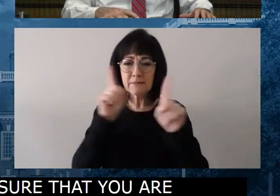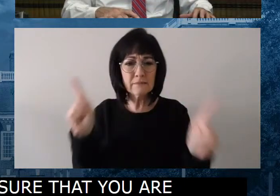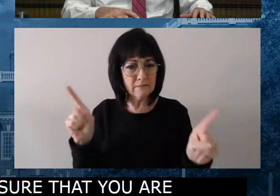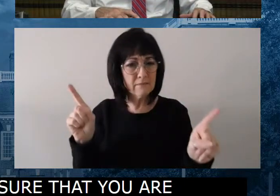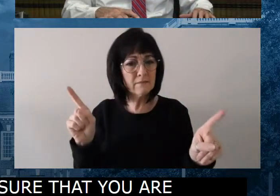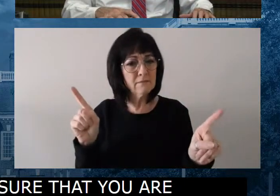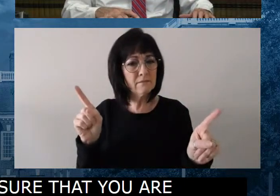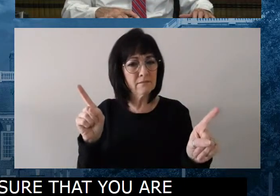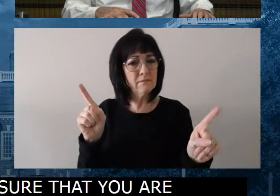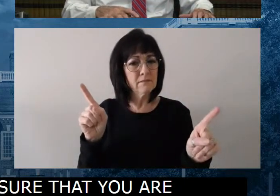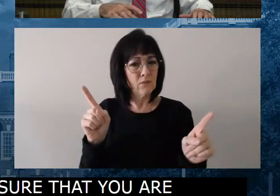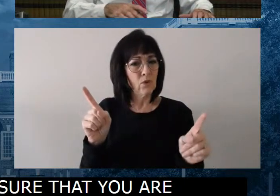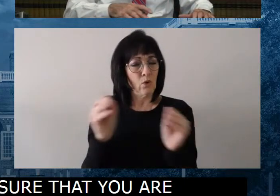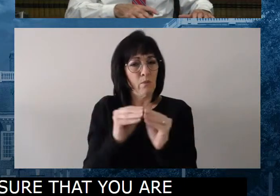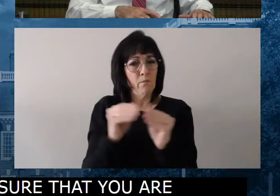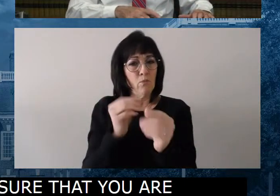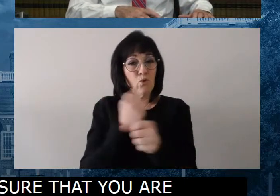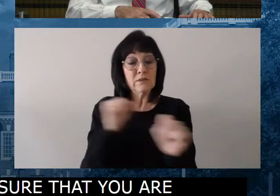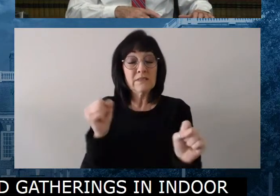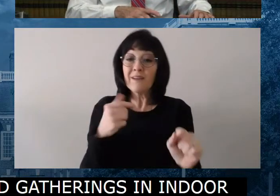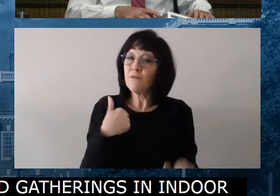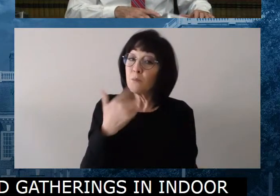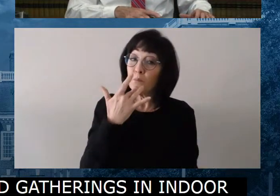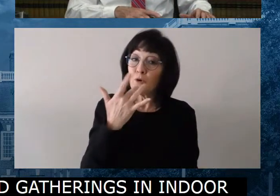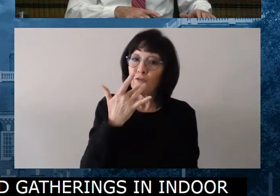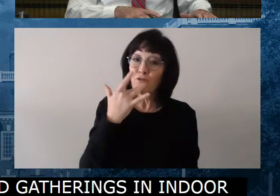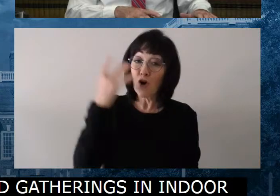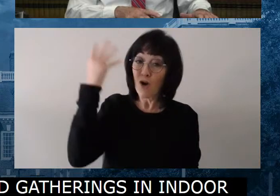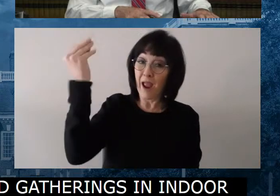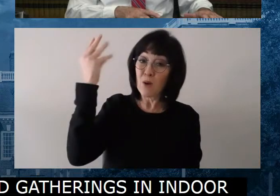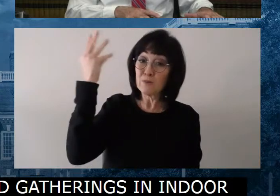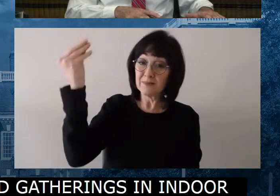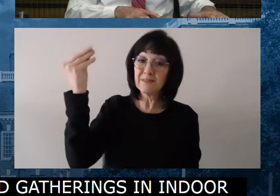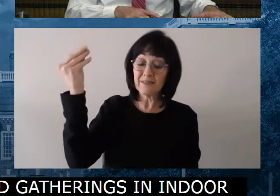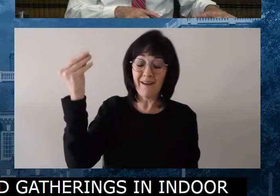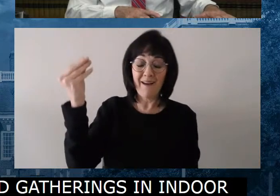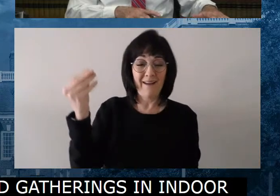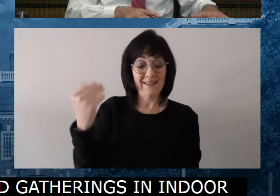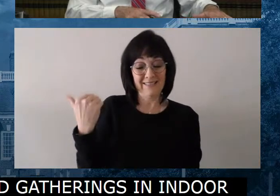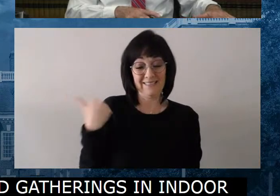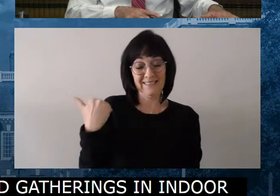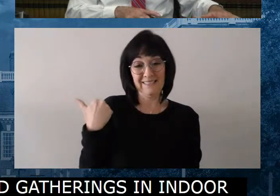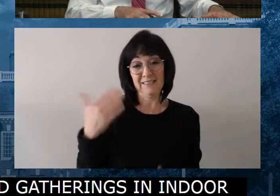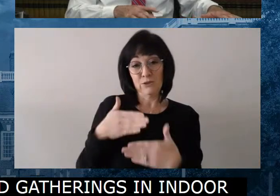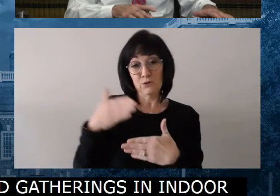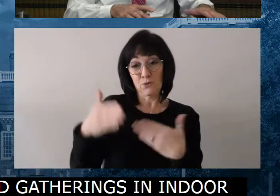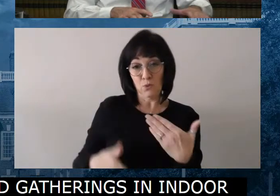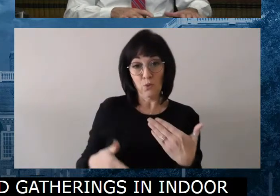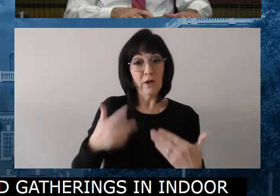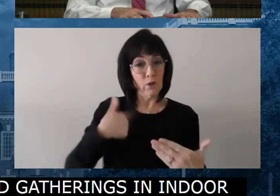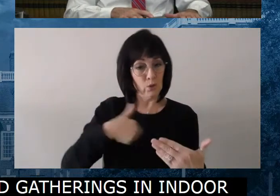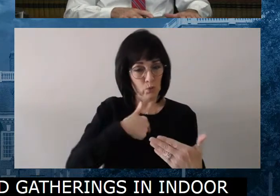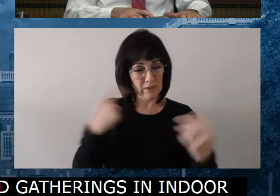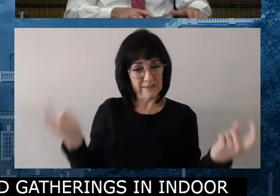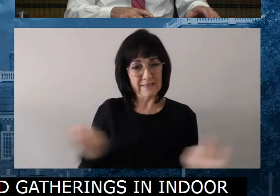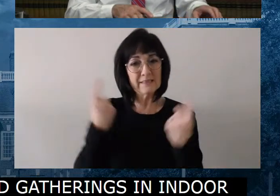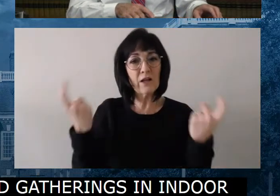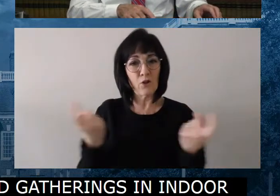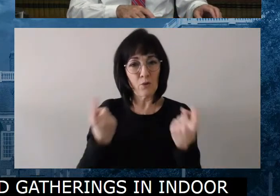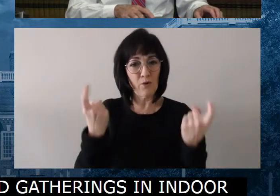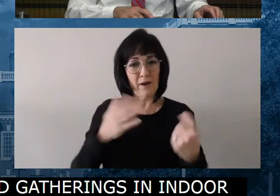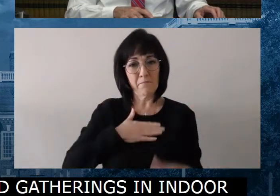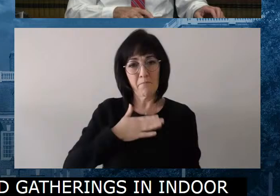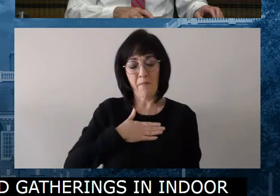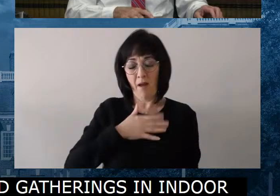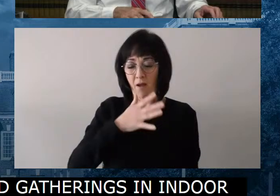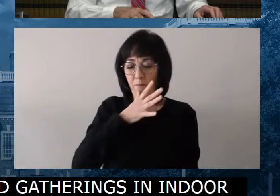friends outside. We celebrated my mother's 90th birthday outside at two of my brother